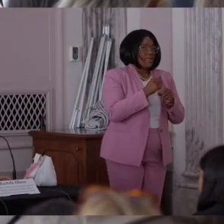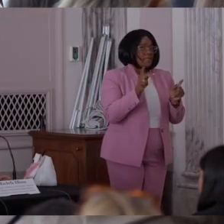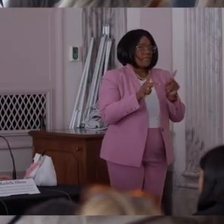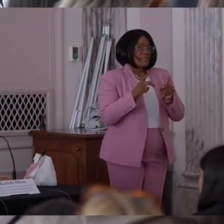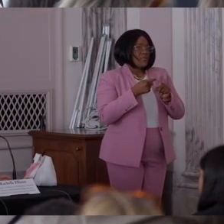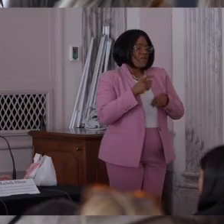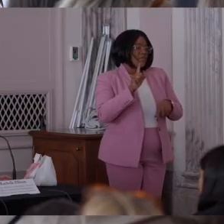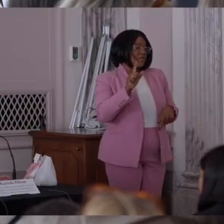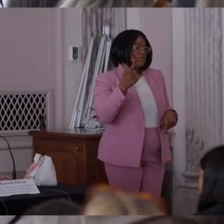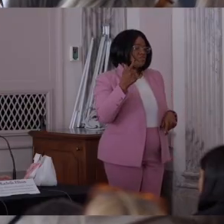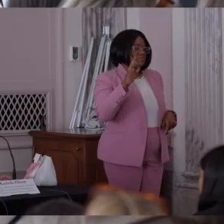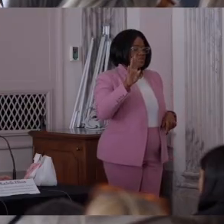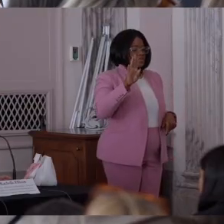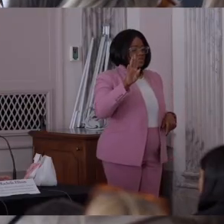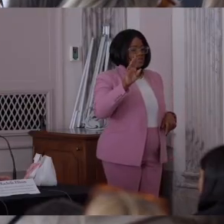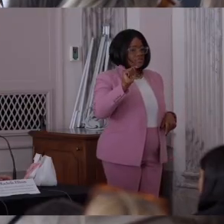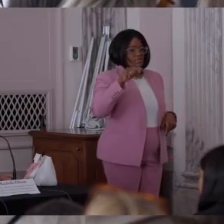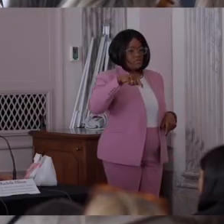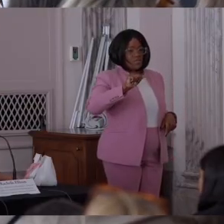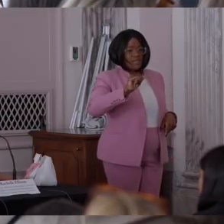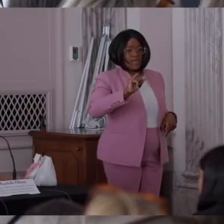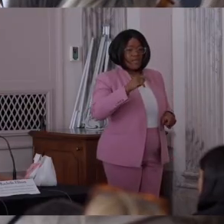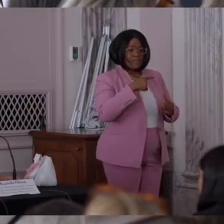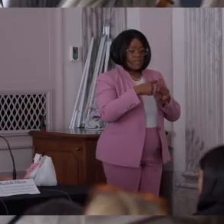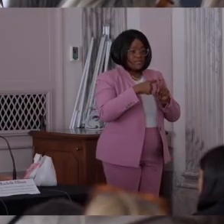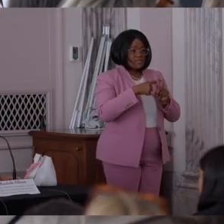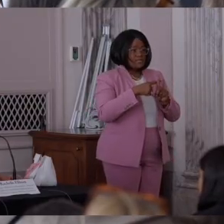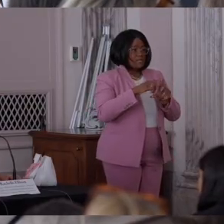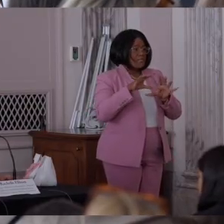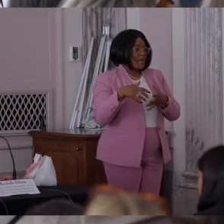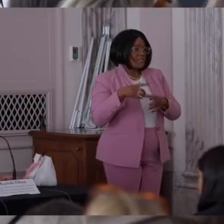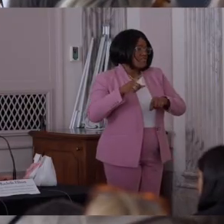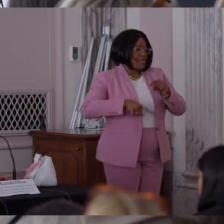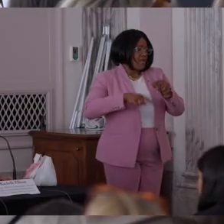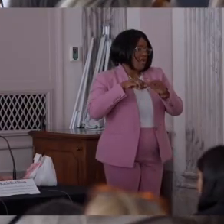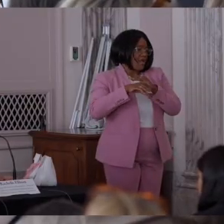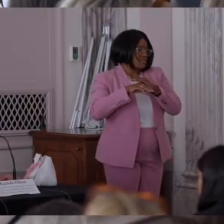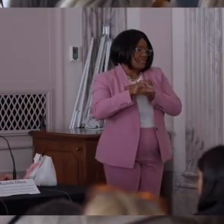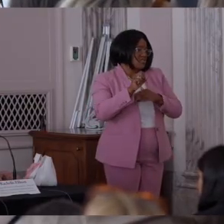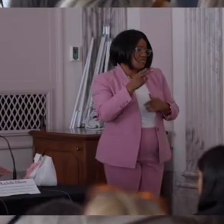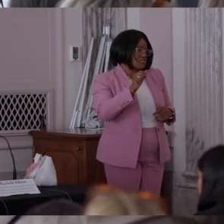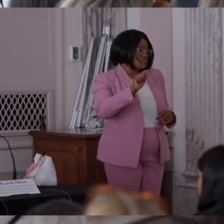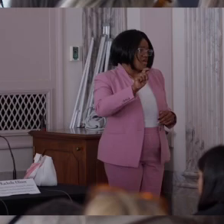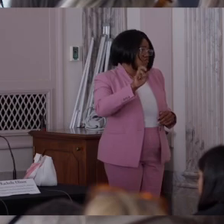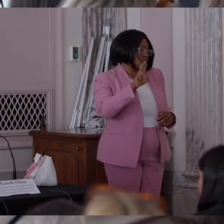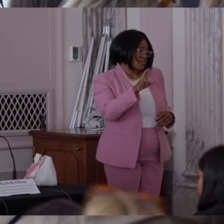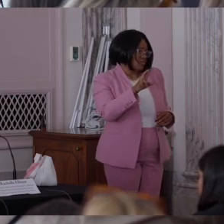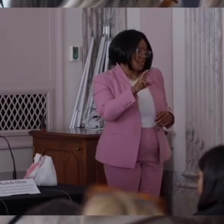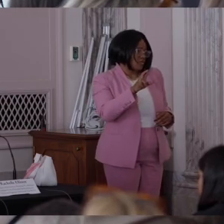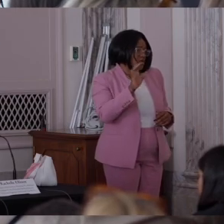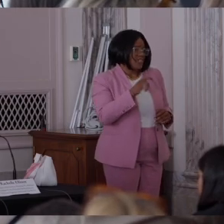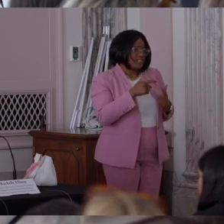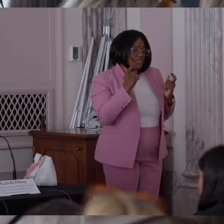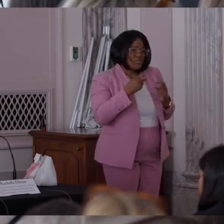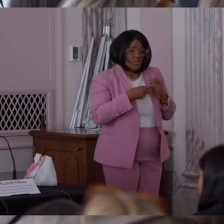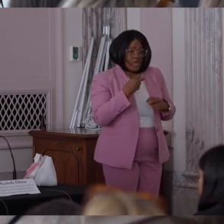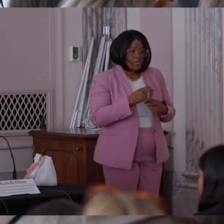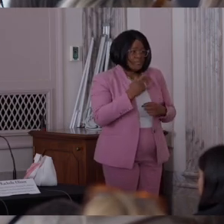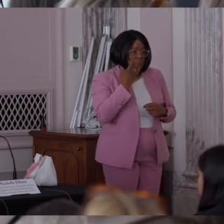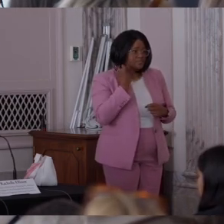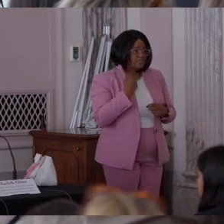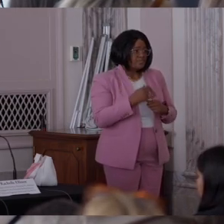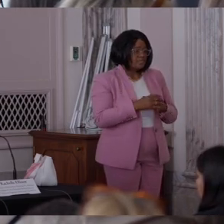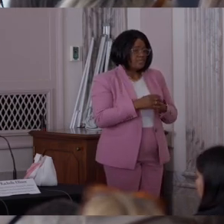the LGBTQIA population unable to access shelter. Now, where that is a huge issue is